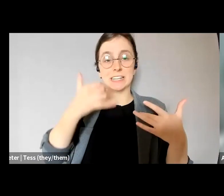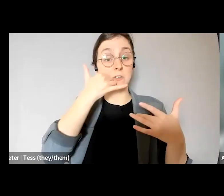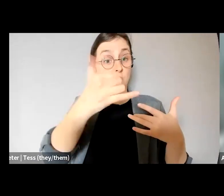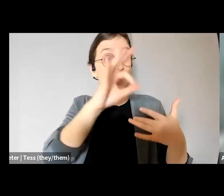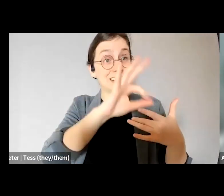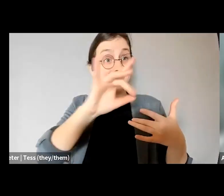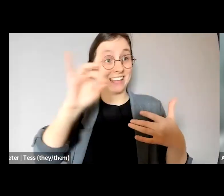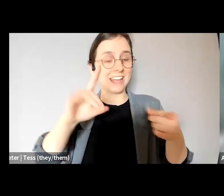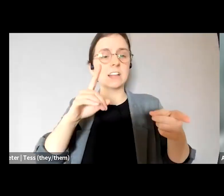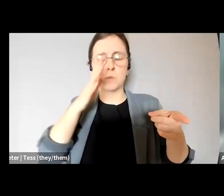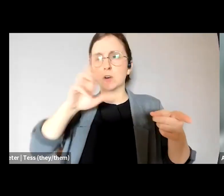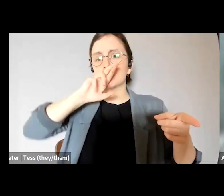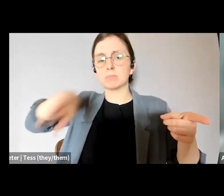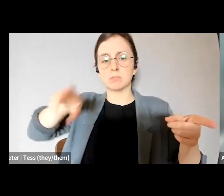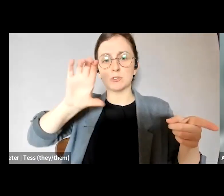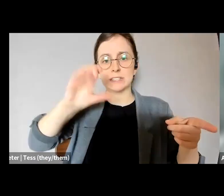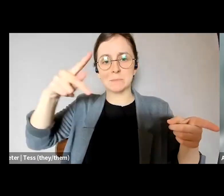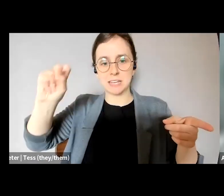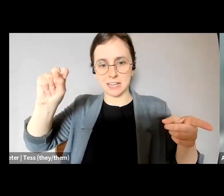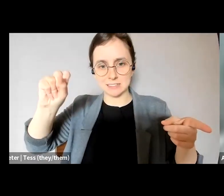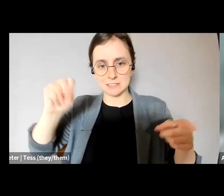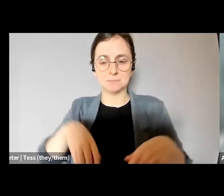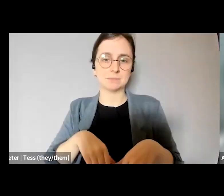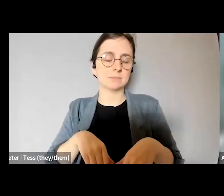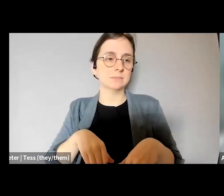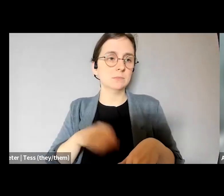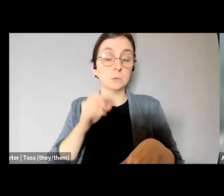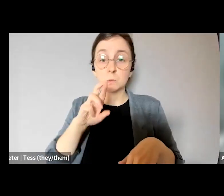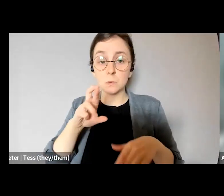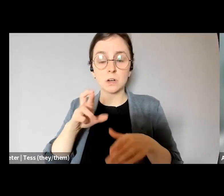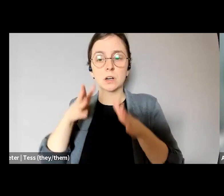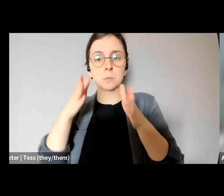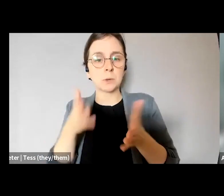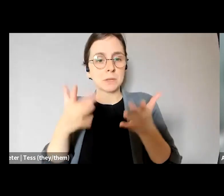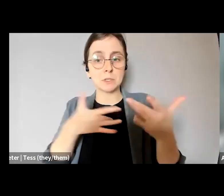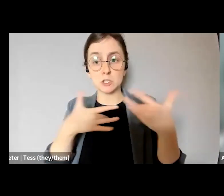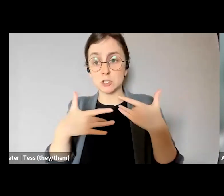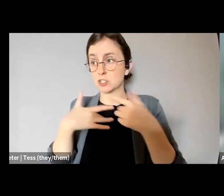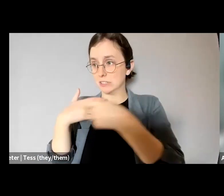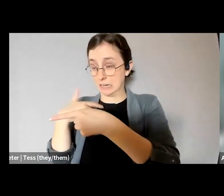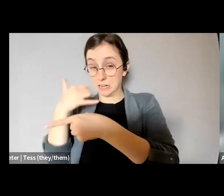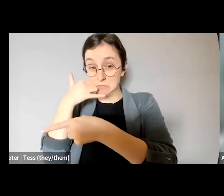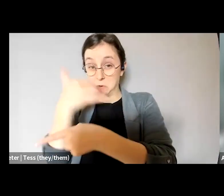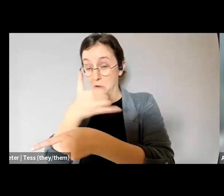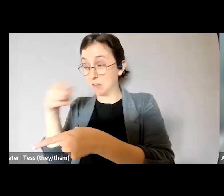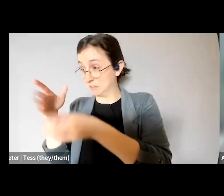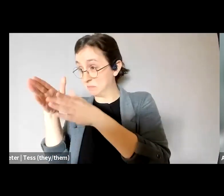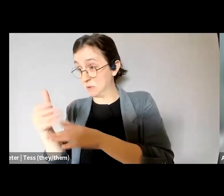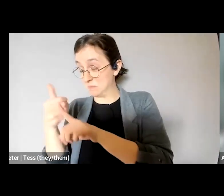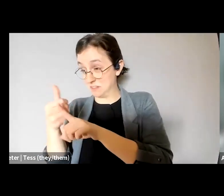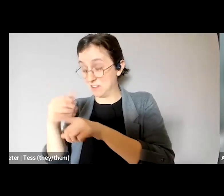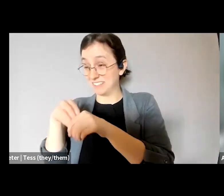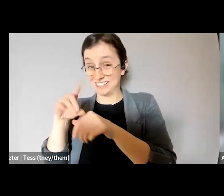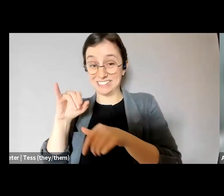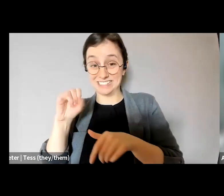concern, or any other reporter might be concerned that by calling about someone with mental health distress, the family could become involved